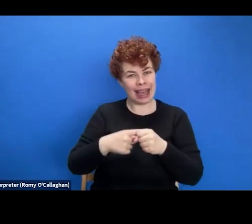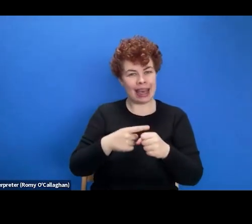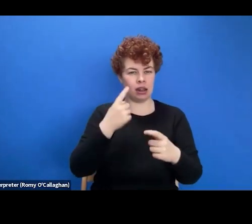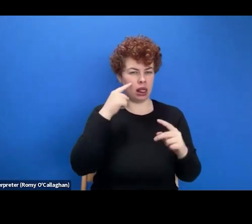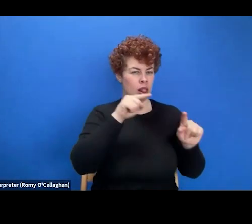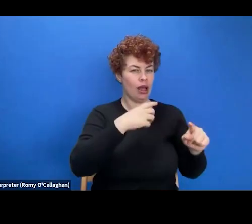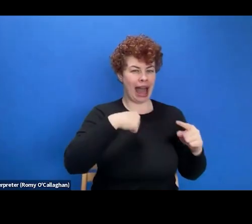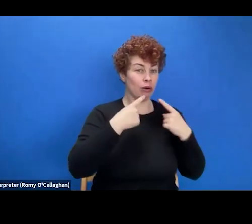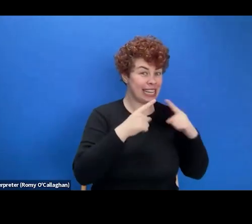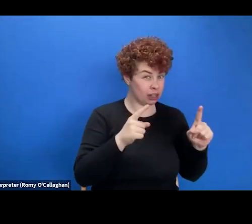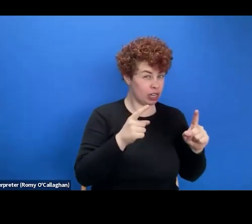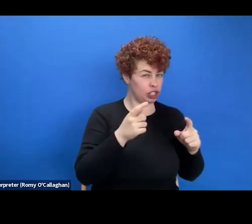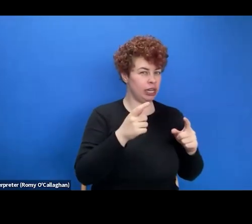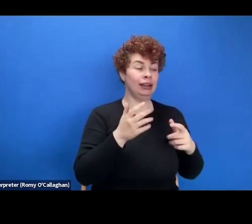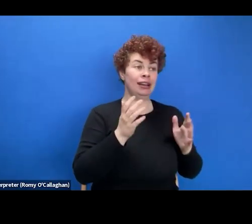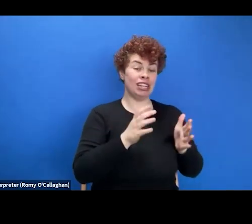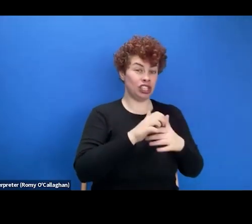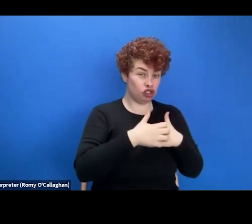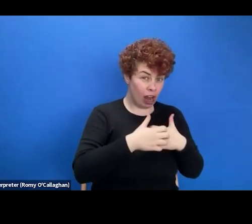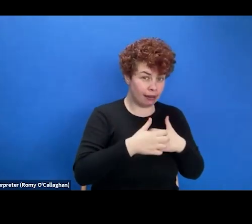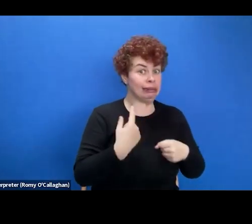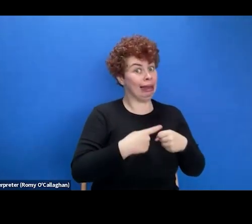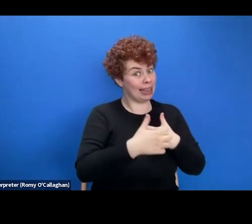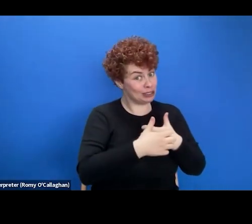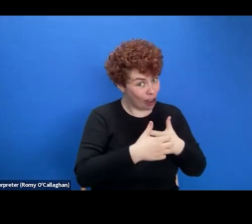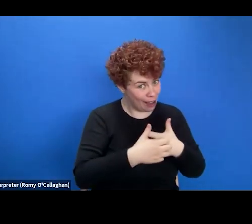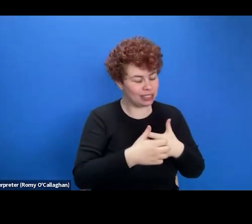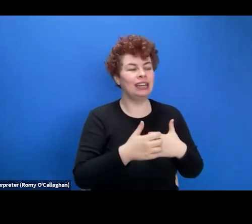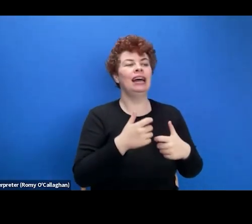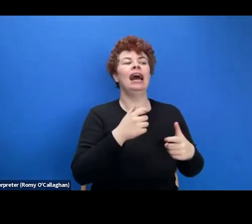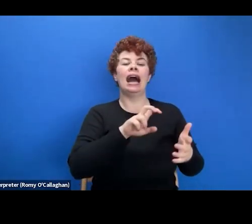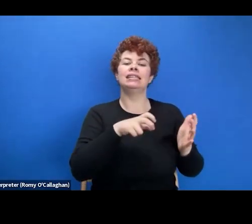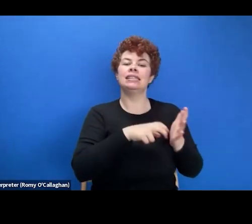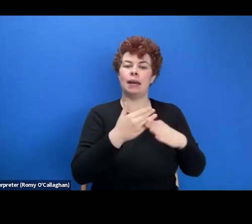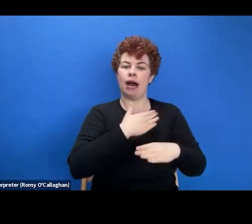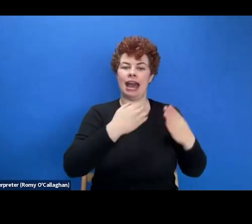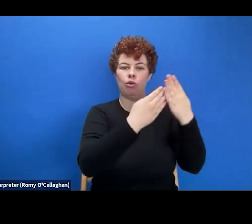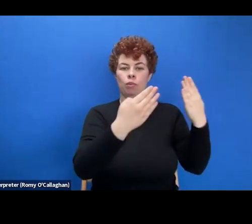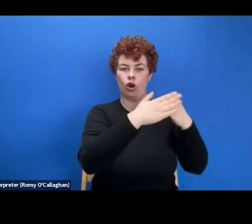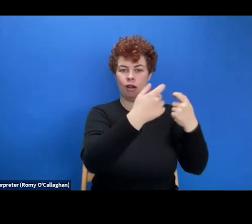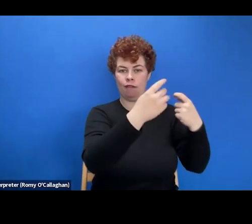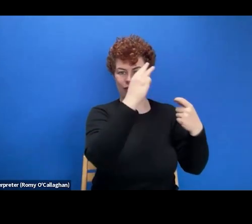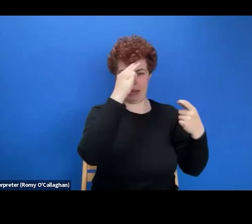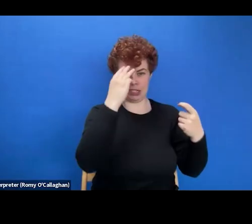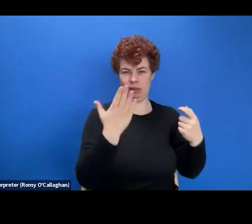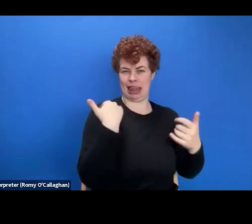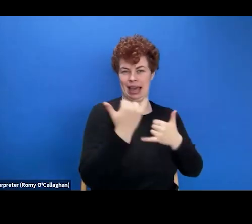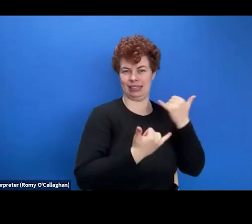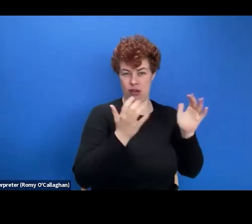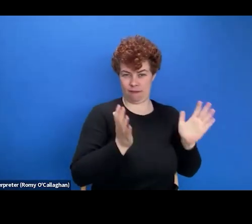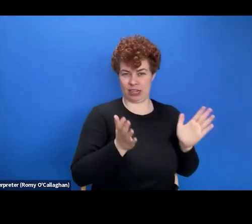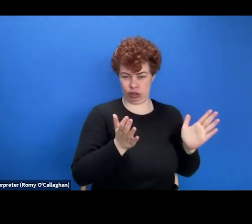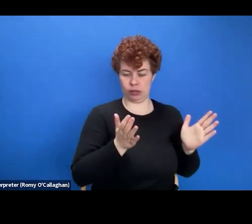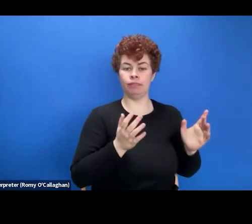had been drafted and redrafted it. It was signed off by board and management in April last year. And